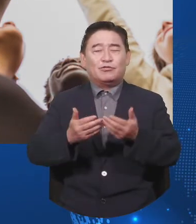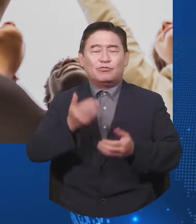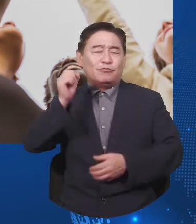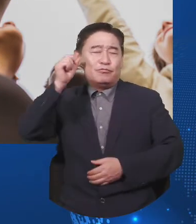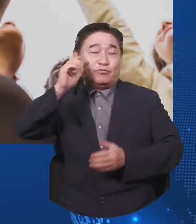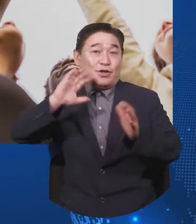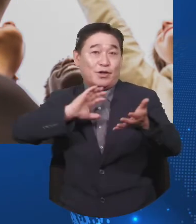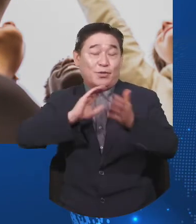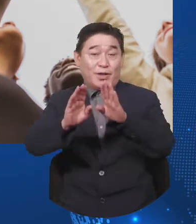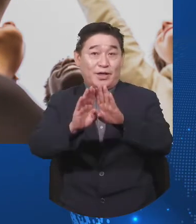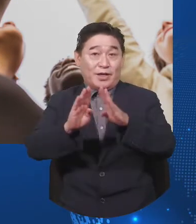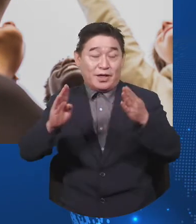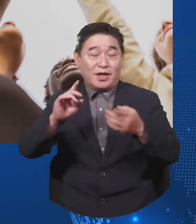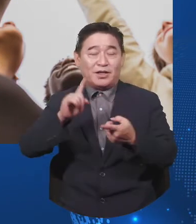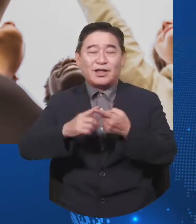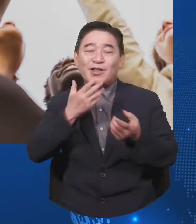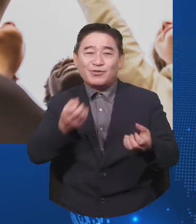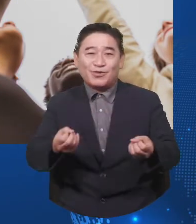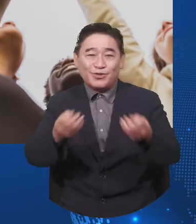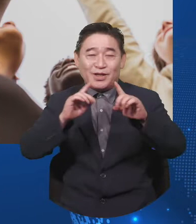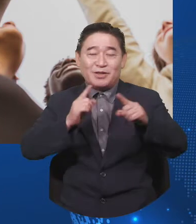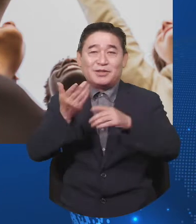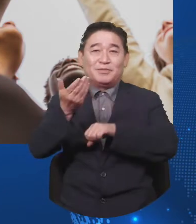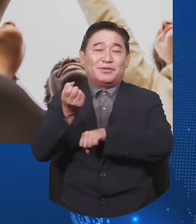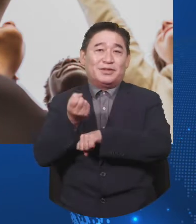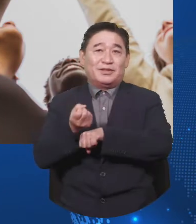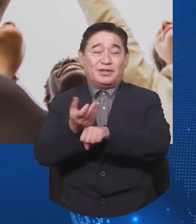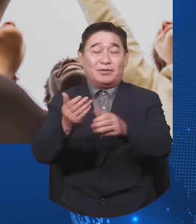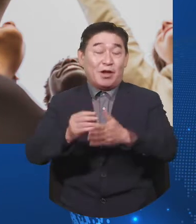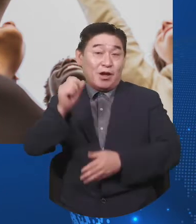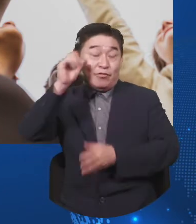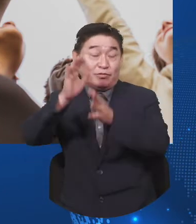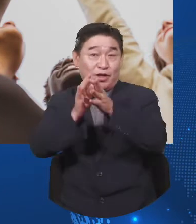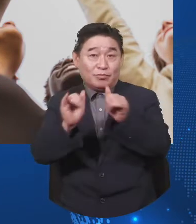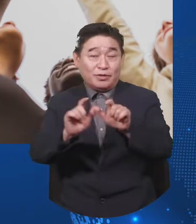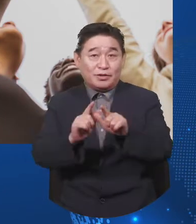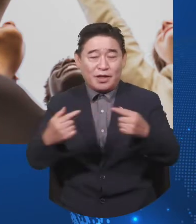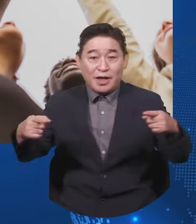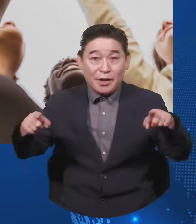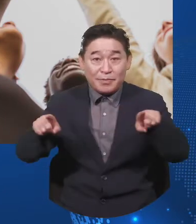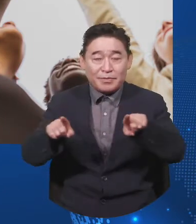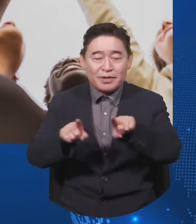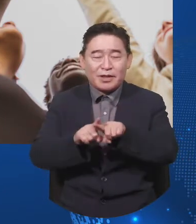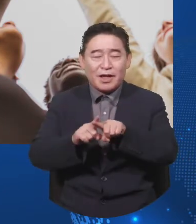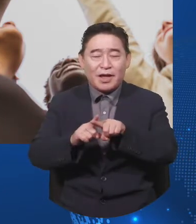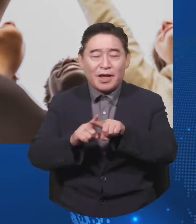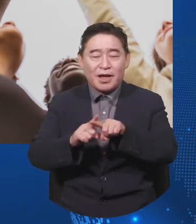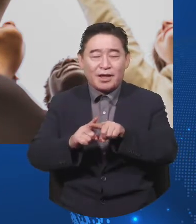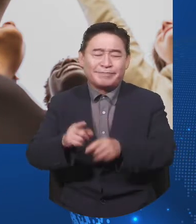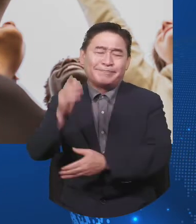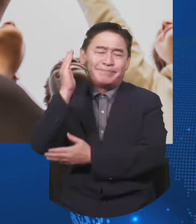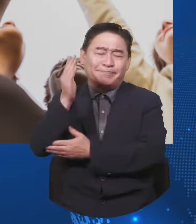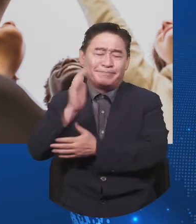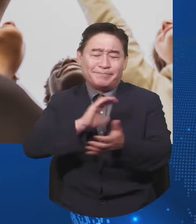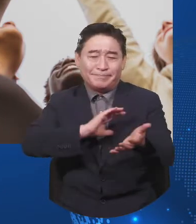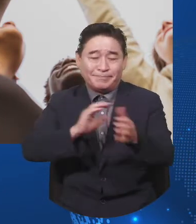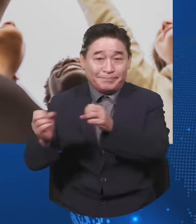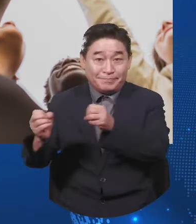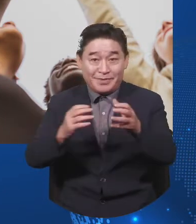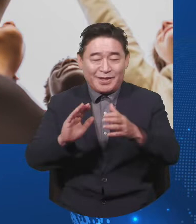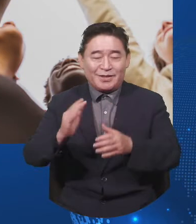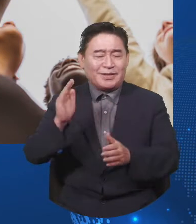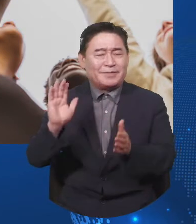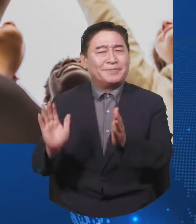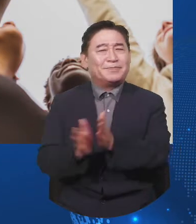the stage with such distinguished speakers, Stefan and Grace. It's always a challenge to be the last one because a lot